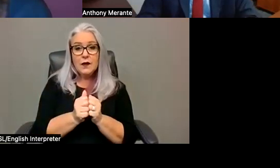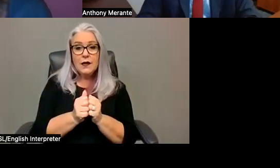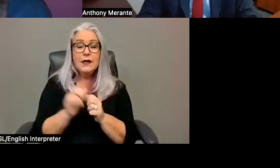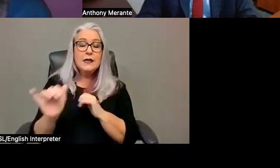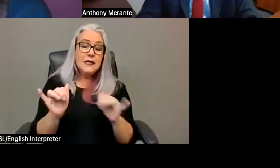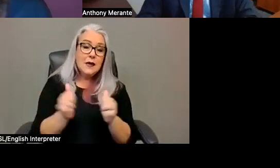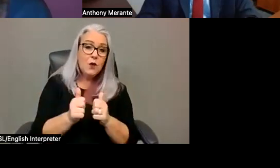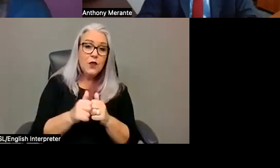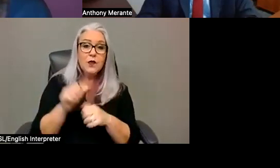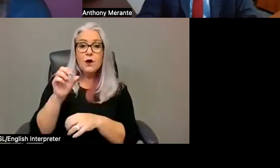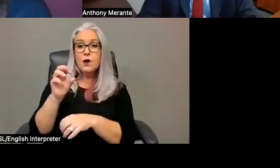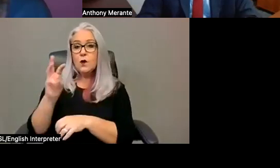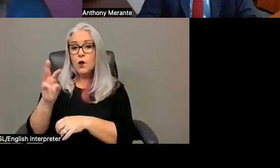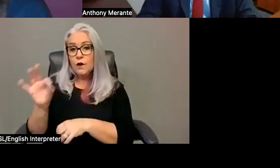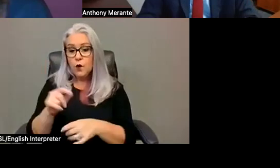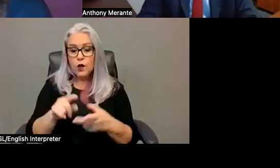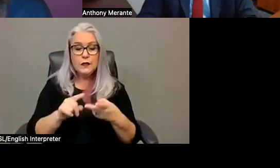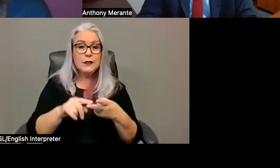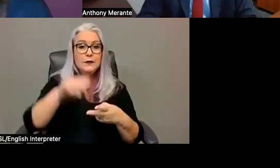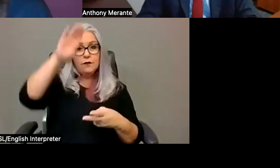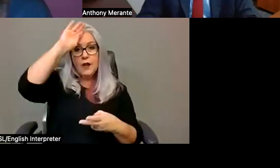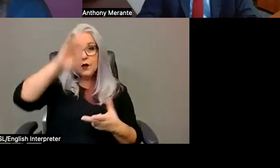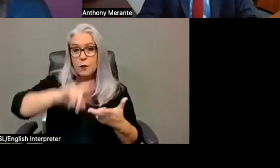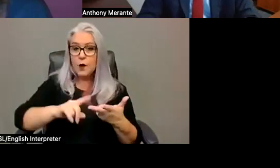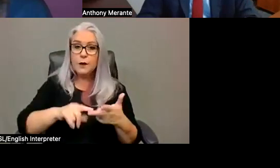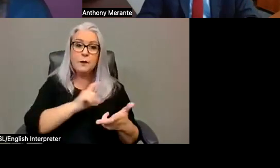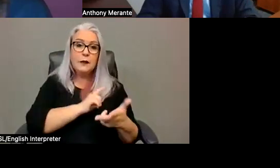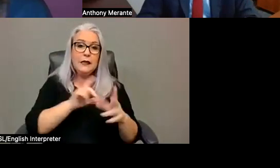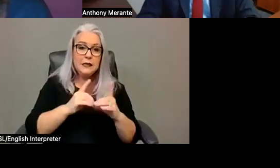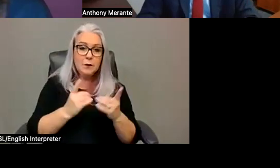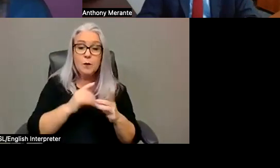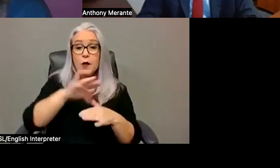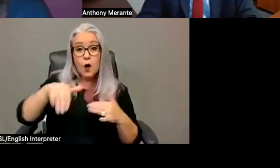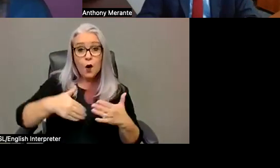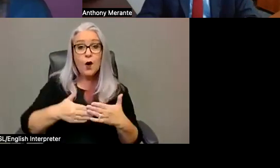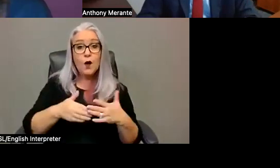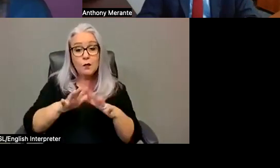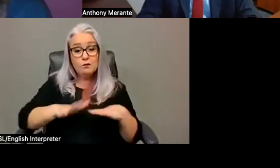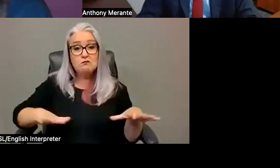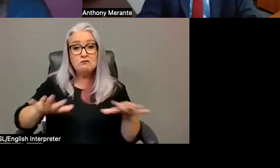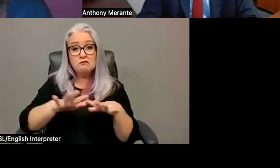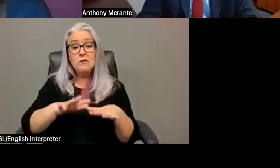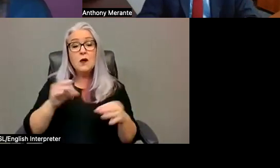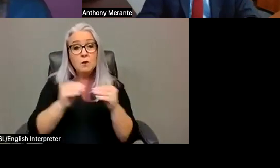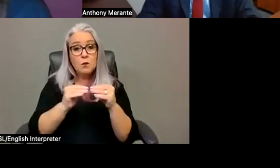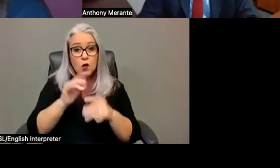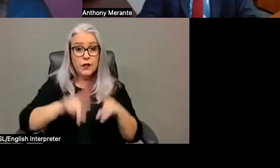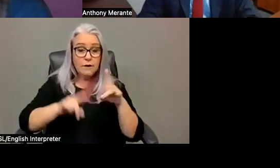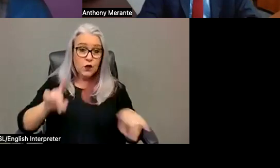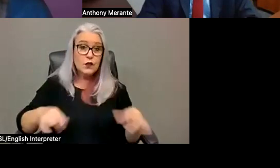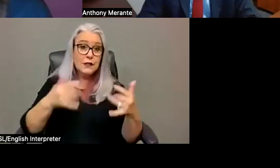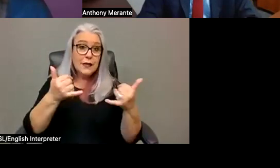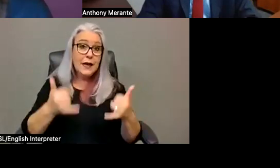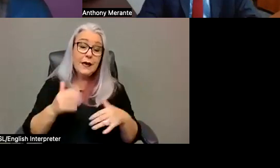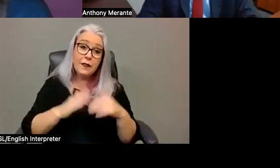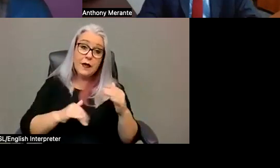police department, the fire department, the public department of public works. All are more diverse today than they were the day